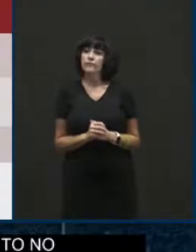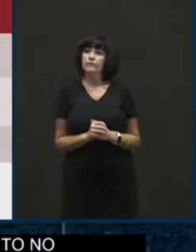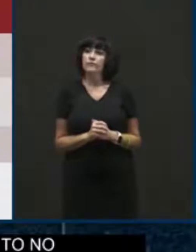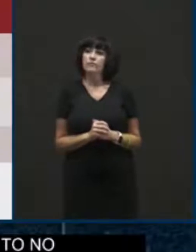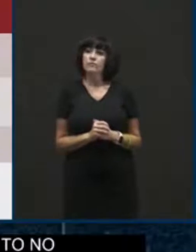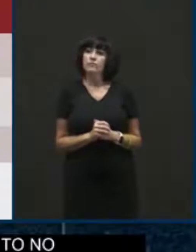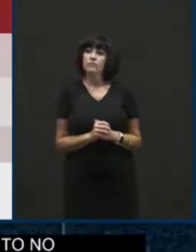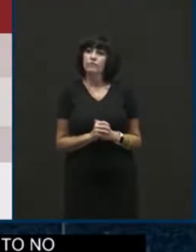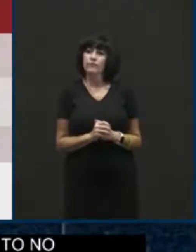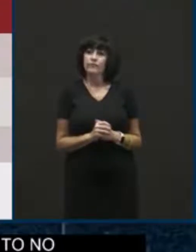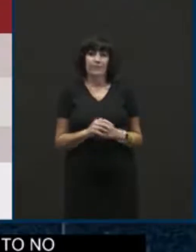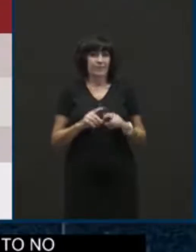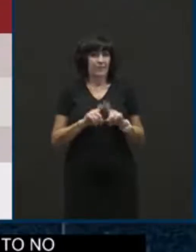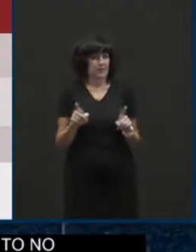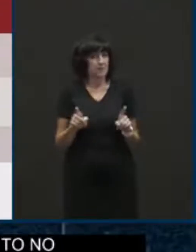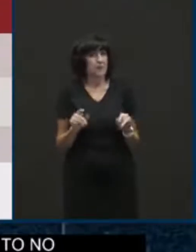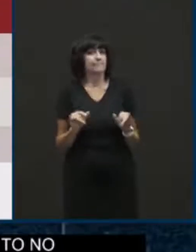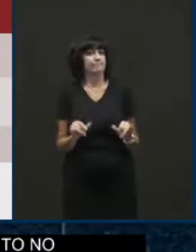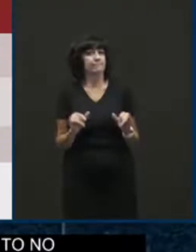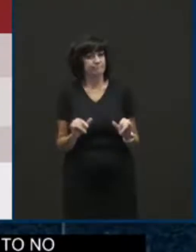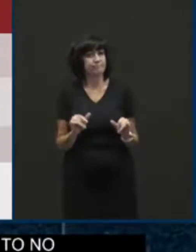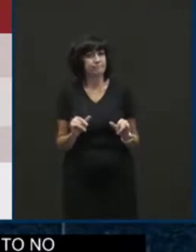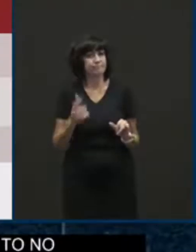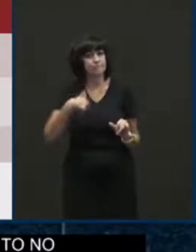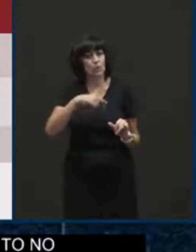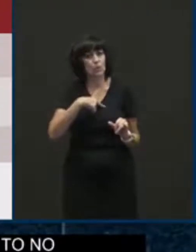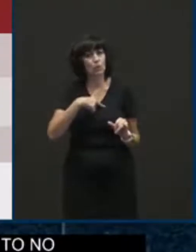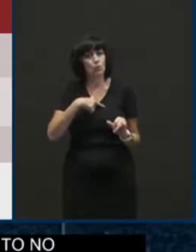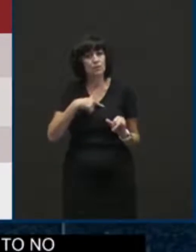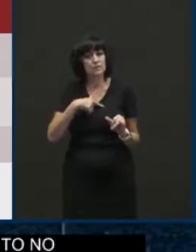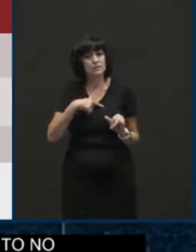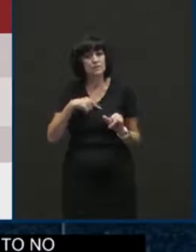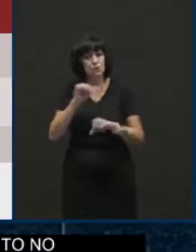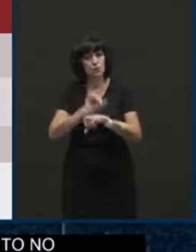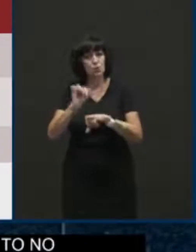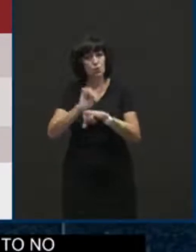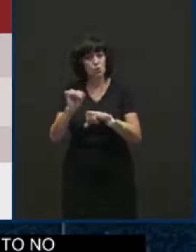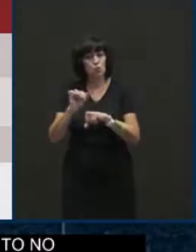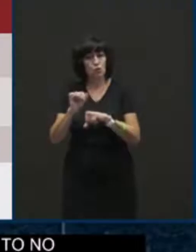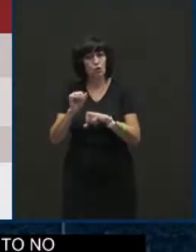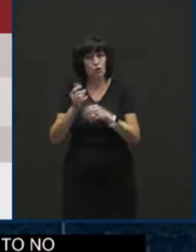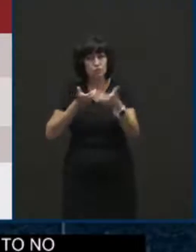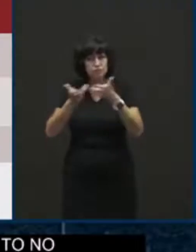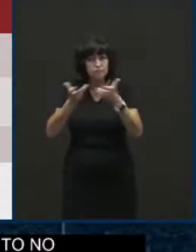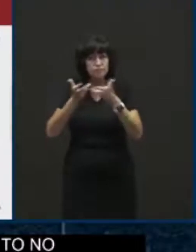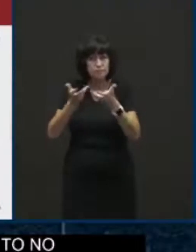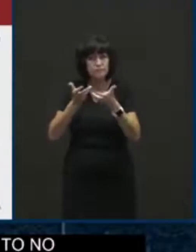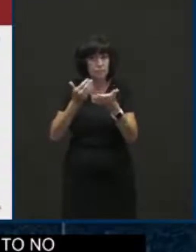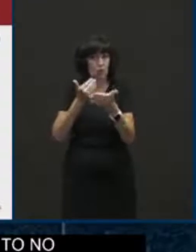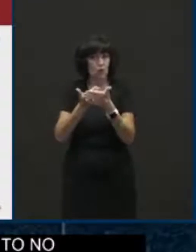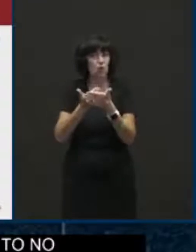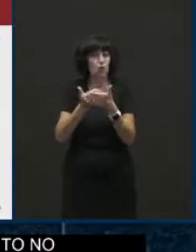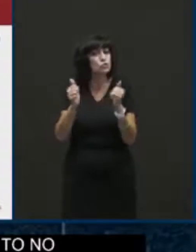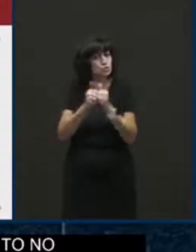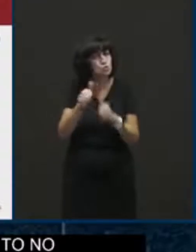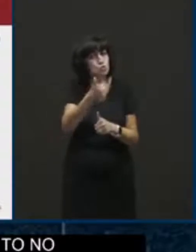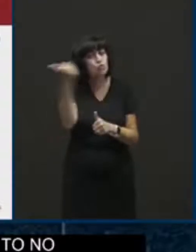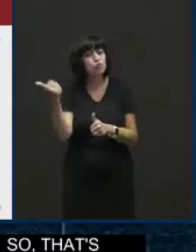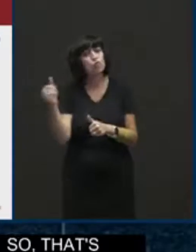outbreaks. But certainly we're working closely with these facilities and across the board with long-term